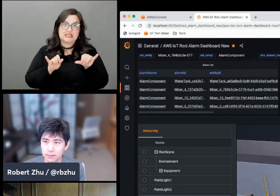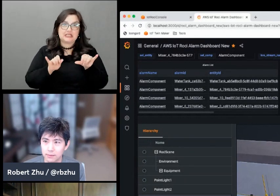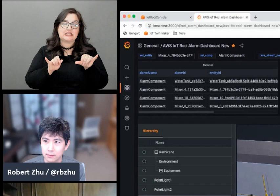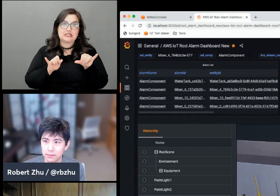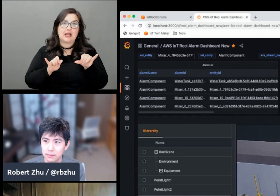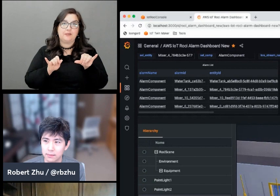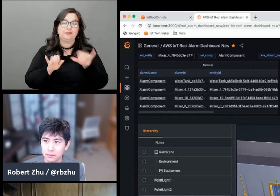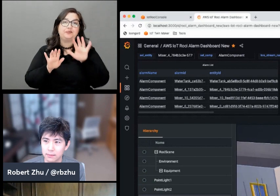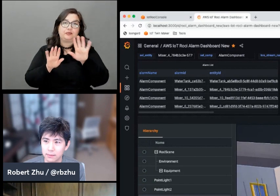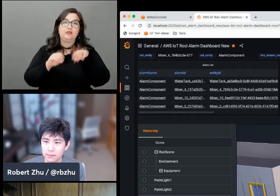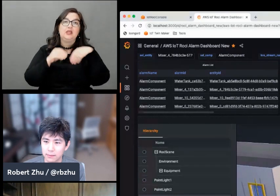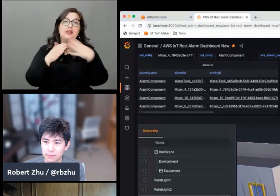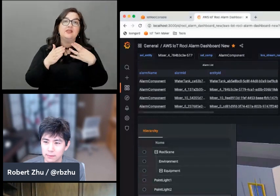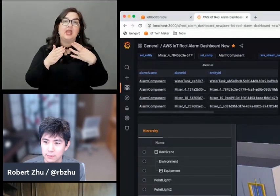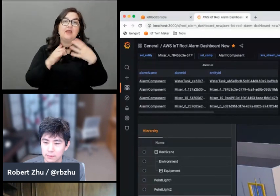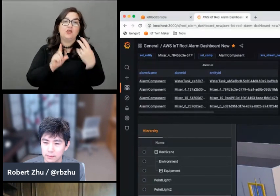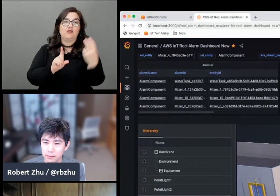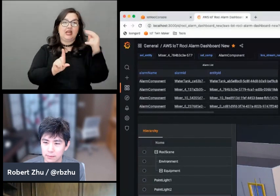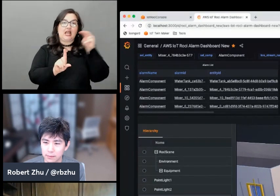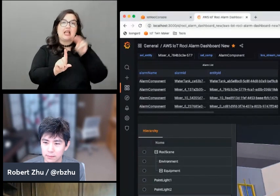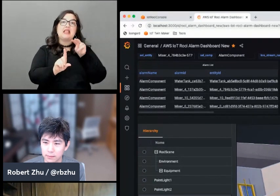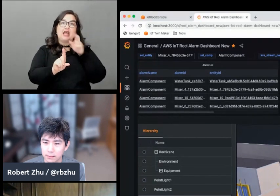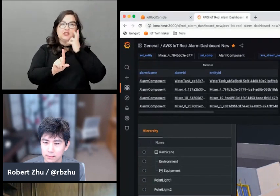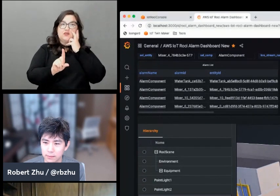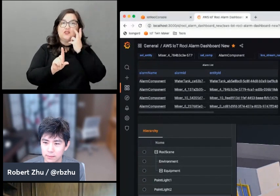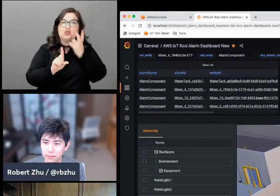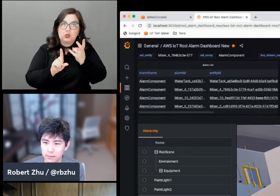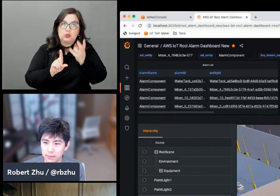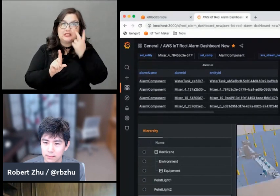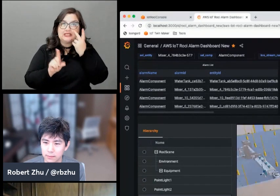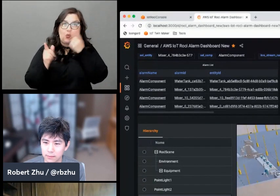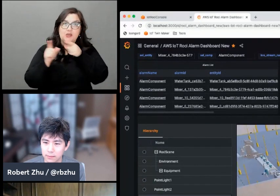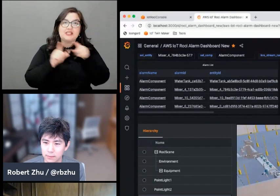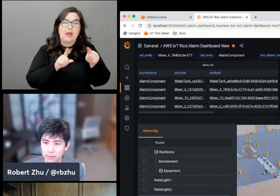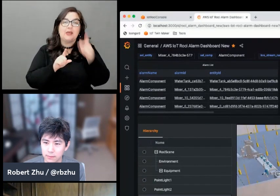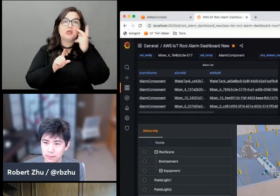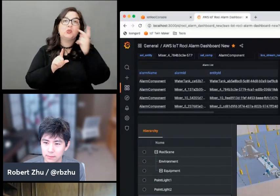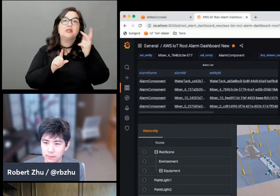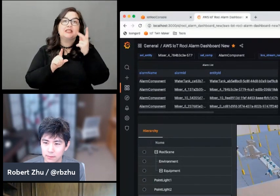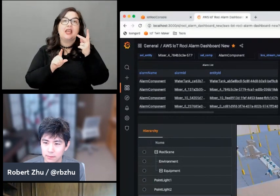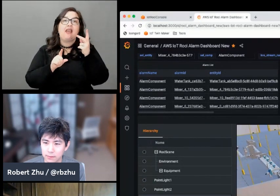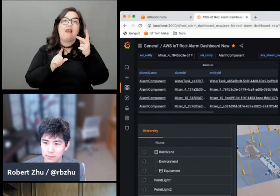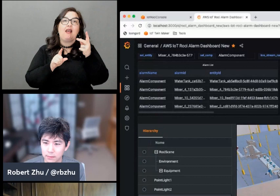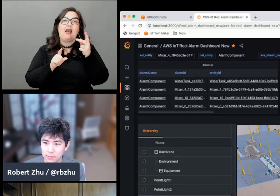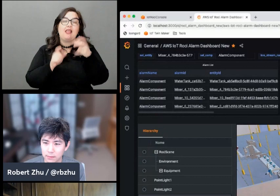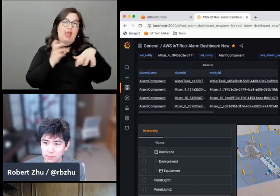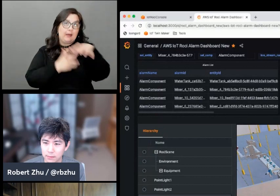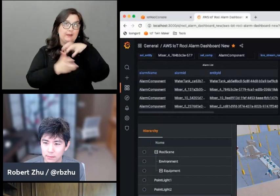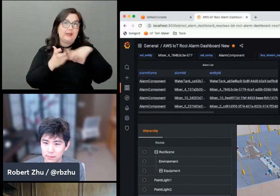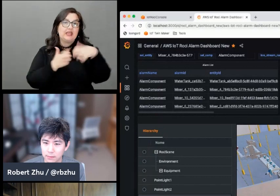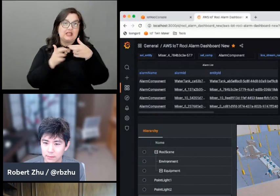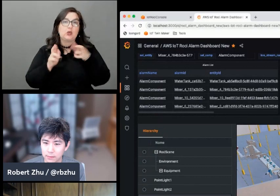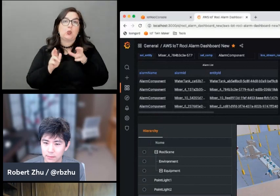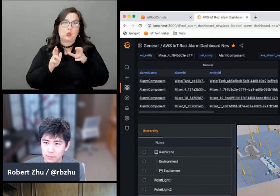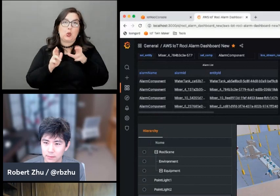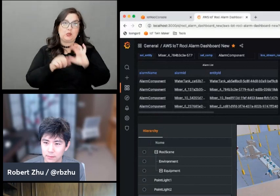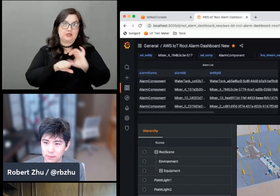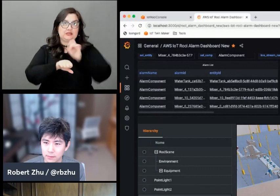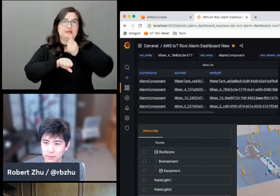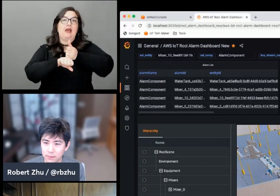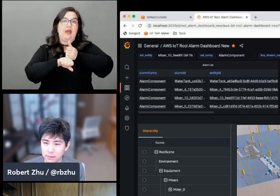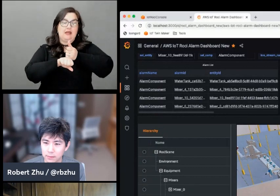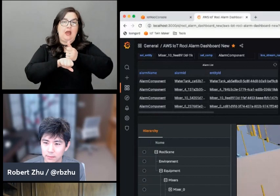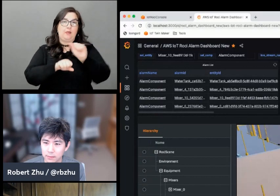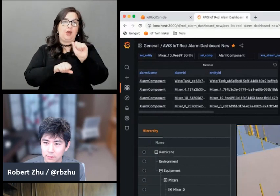an at-a-glance view of what's happening. So you can see in here in the mixing room, a couple of these are in their alert state. And so if I click on